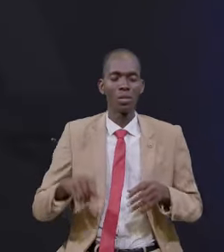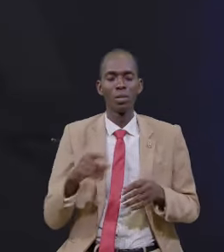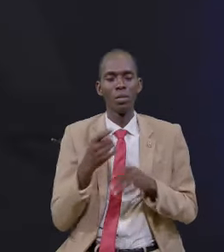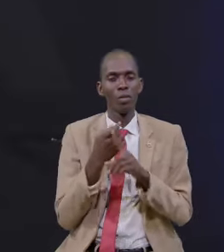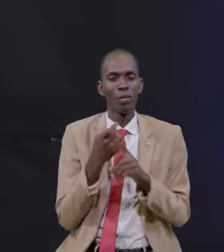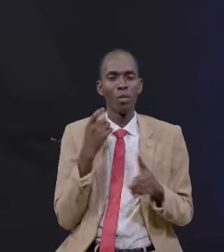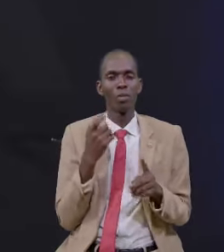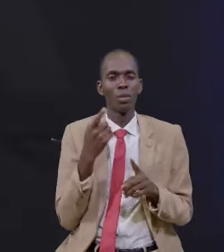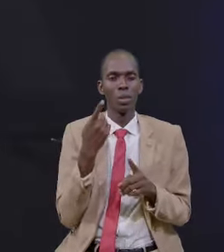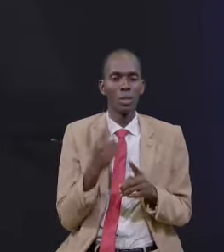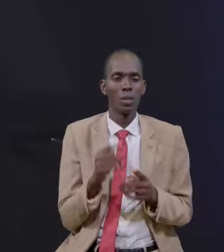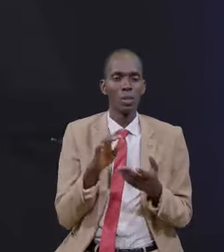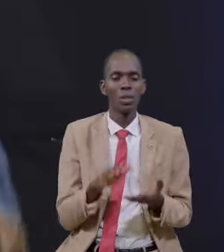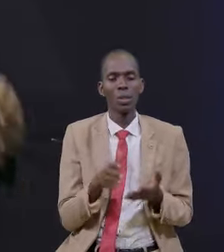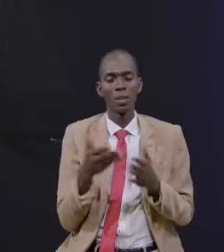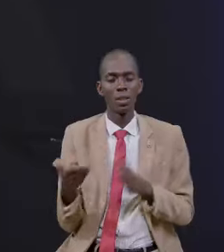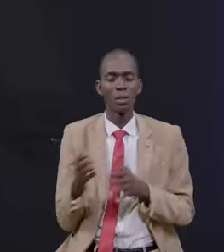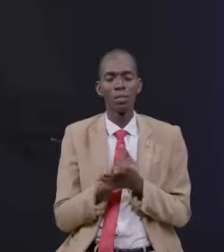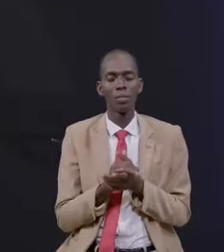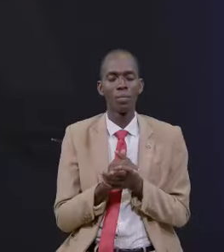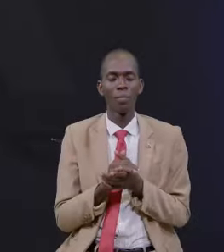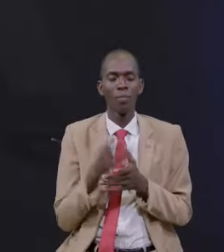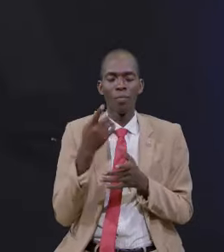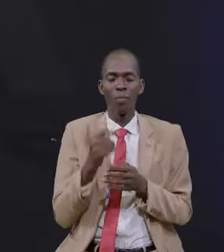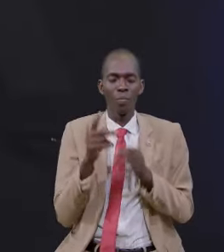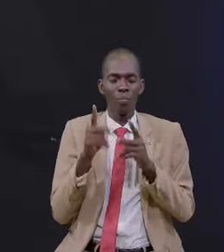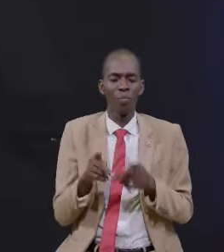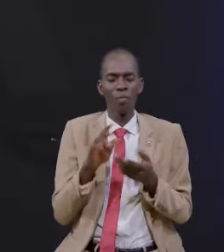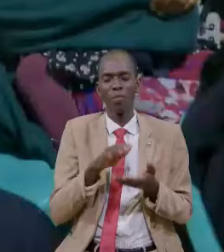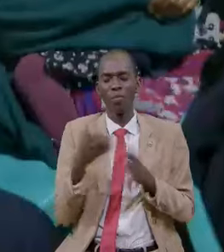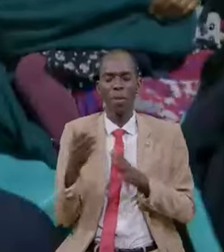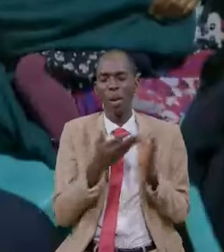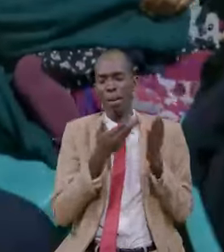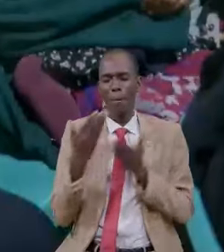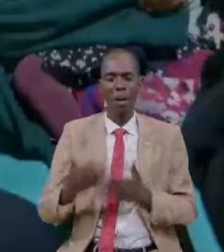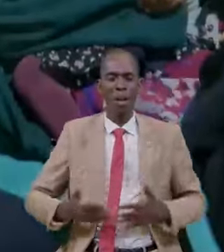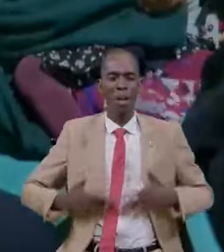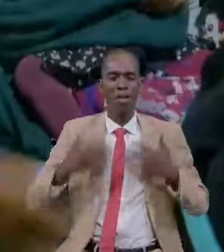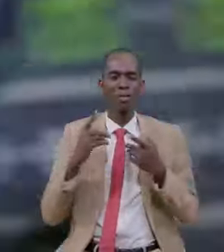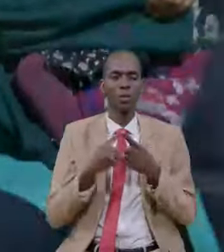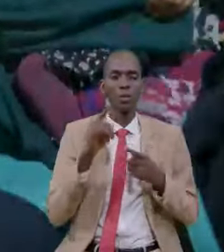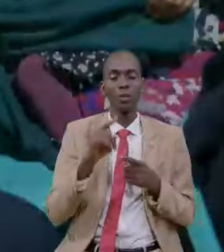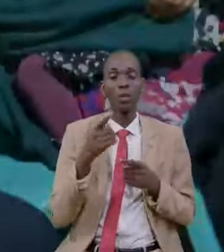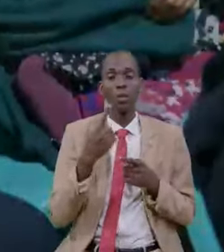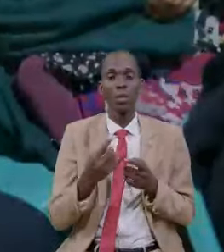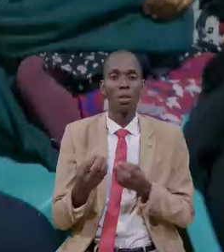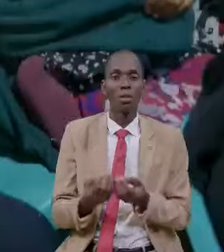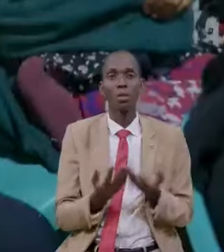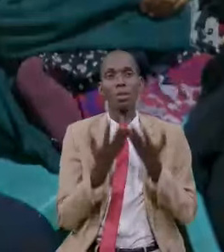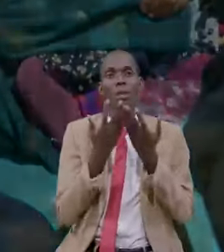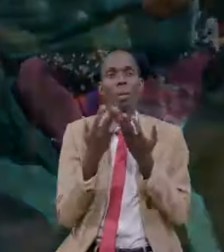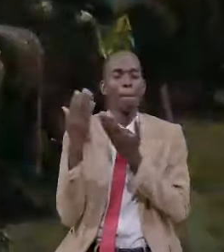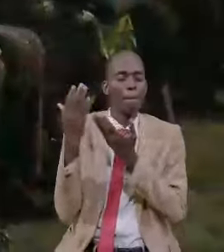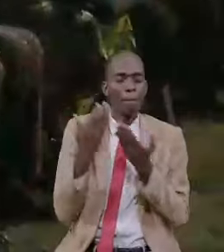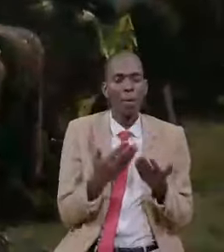the dead. His death brings life unto you. His sacrifice brings